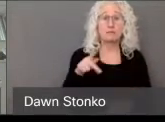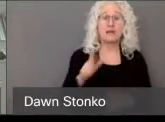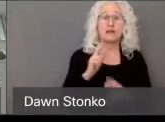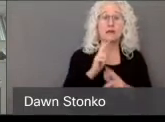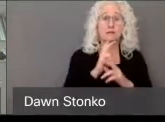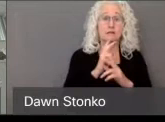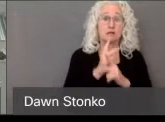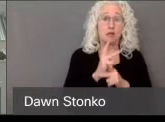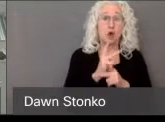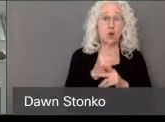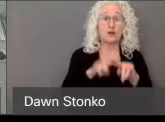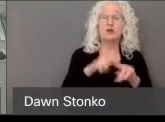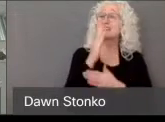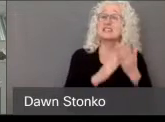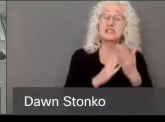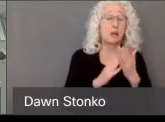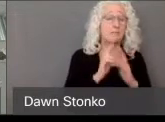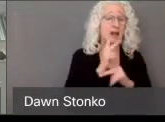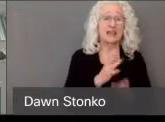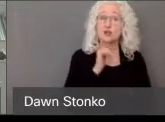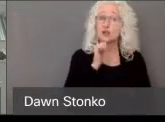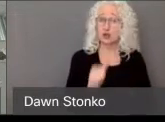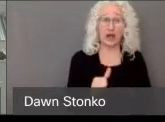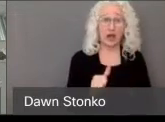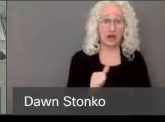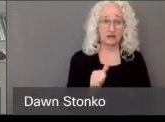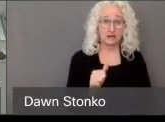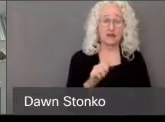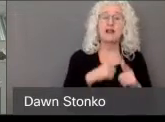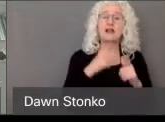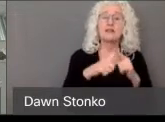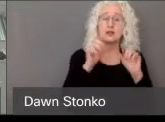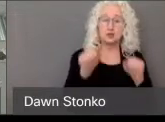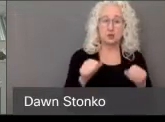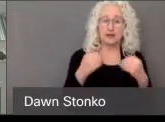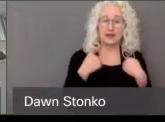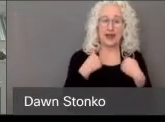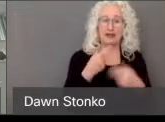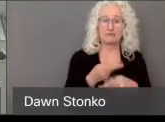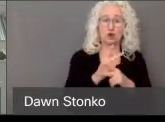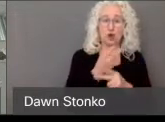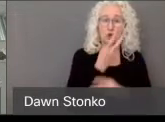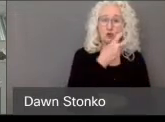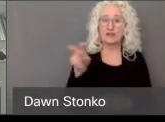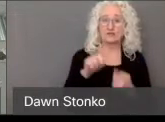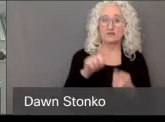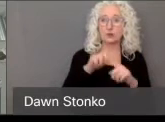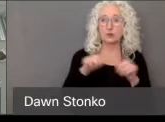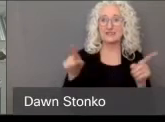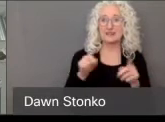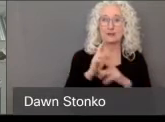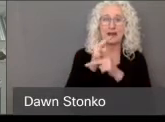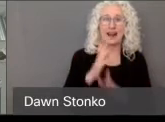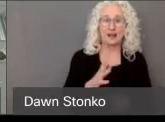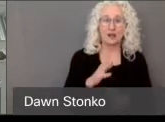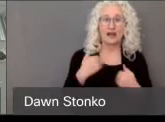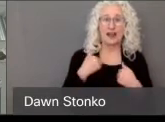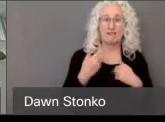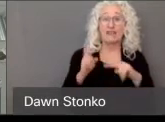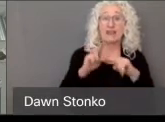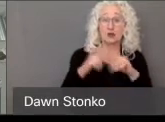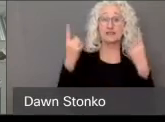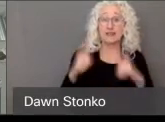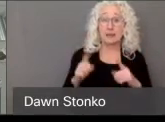increase, and some lenders aren't, then you can have your loan transferred to a different lender and have that increase done and then still get in for